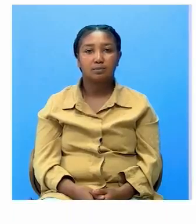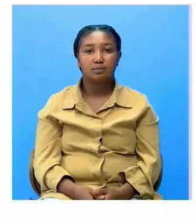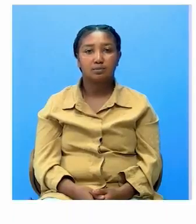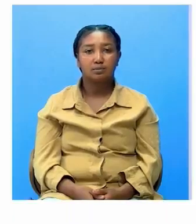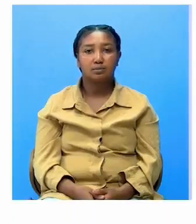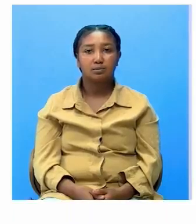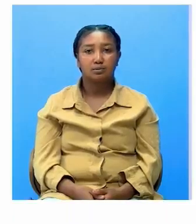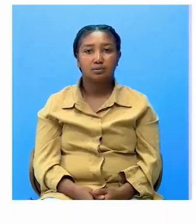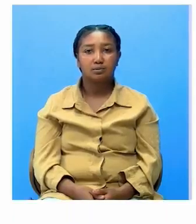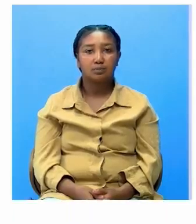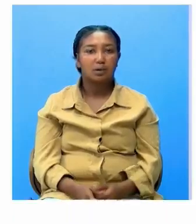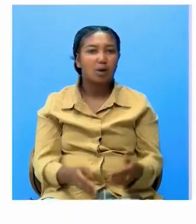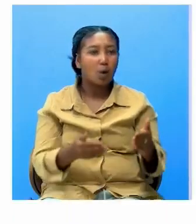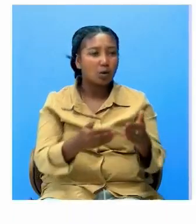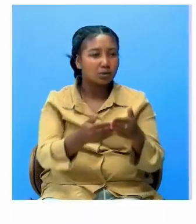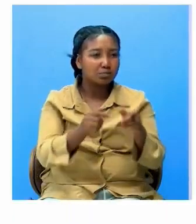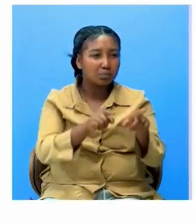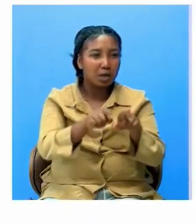closely related